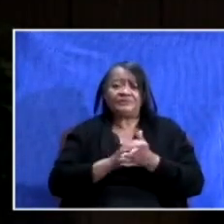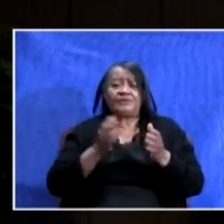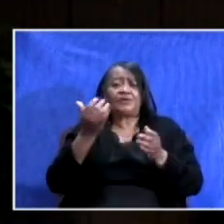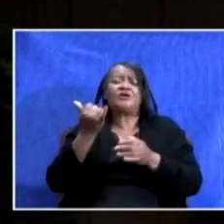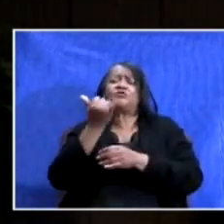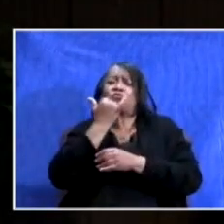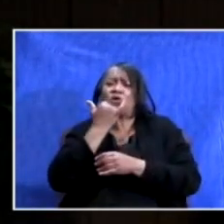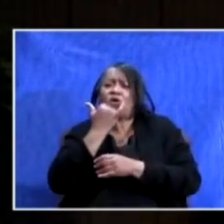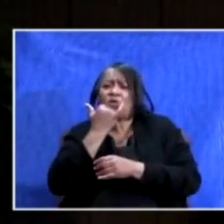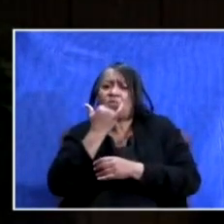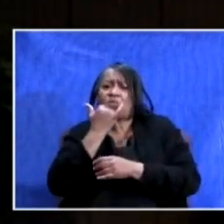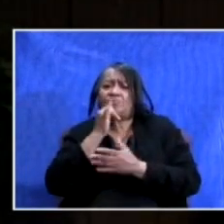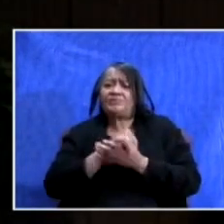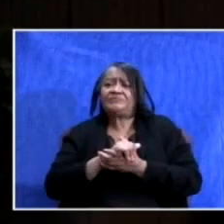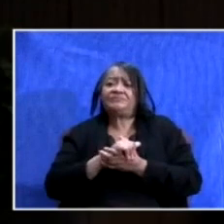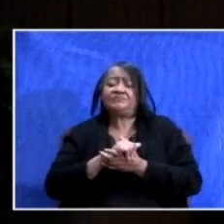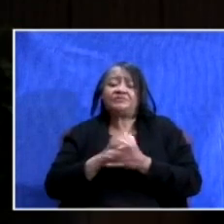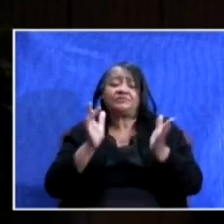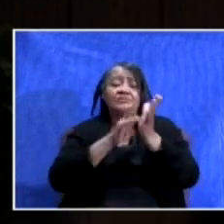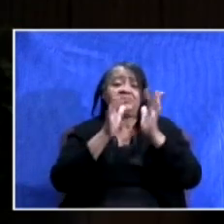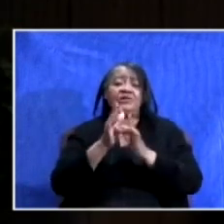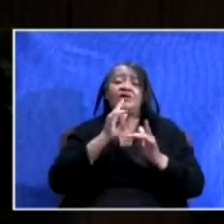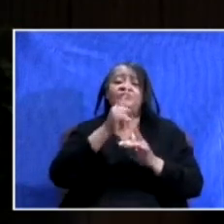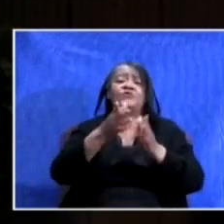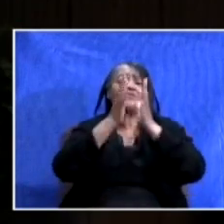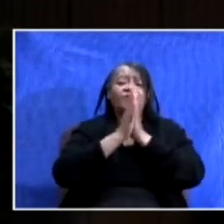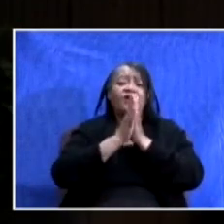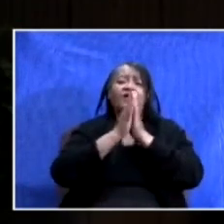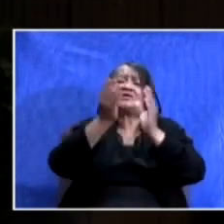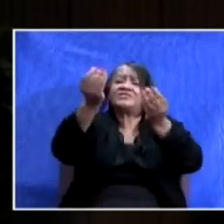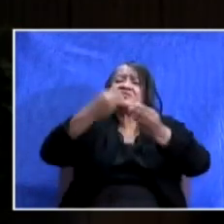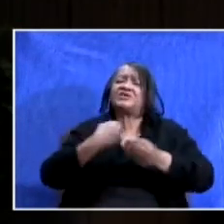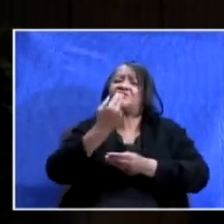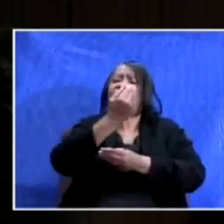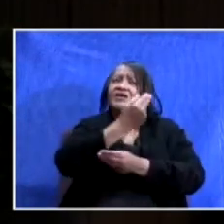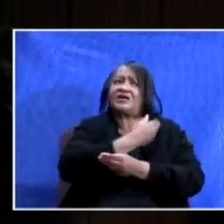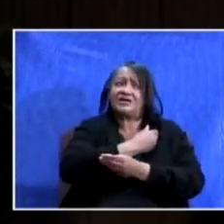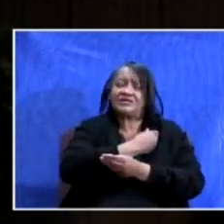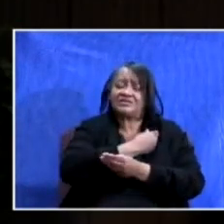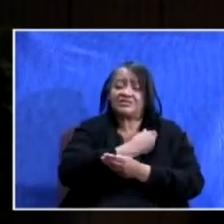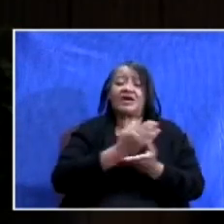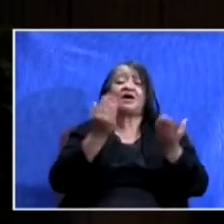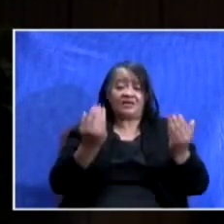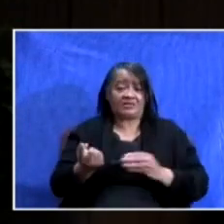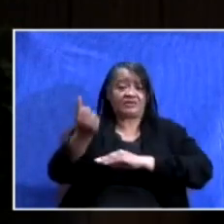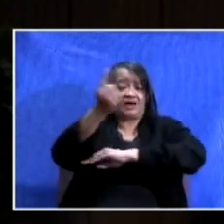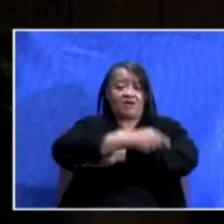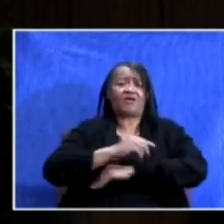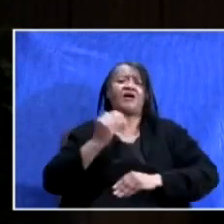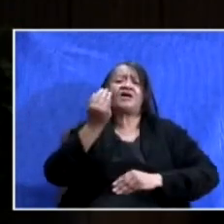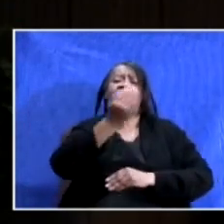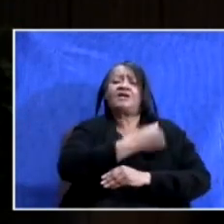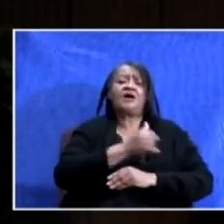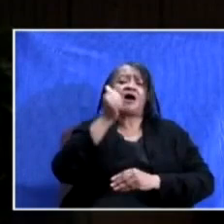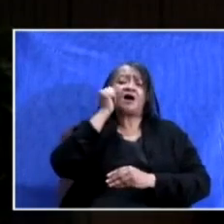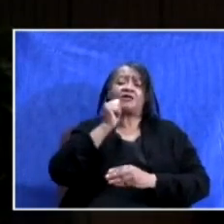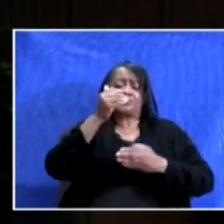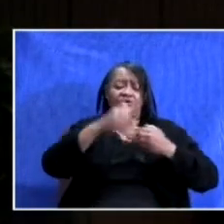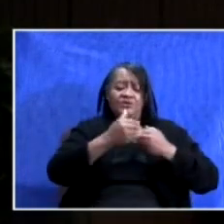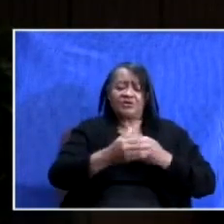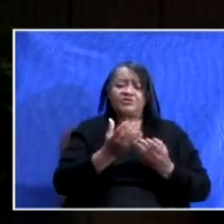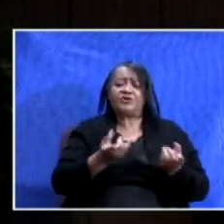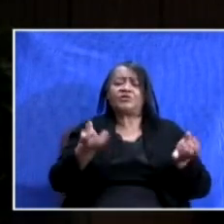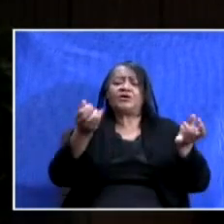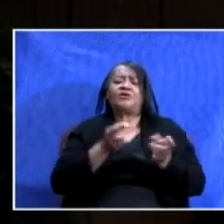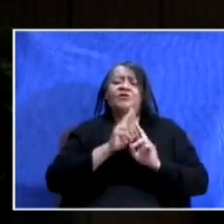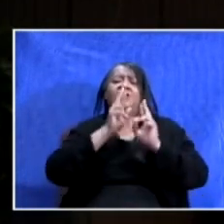That's wrong. When Jesus said, pray, give us this day our daily bread, the key